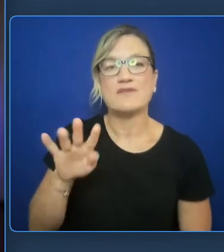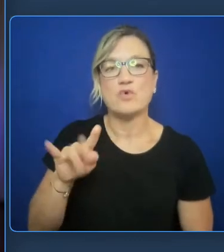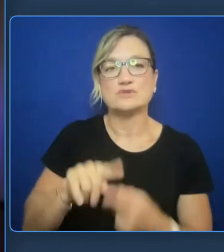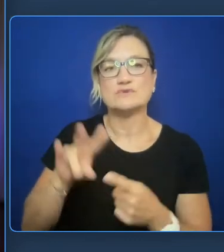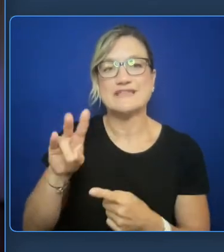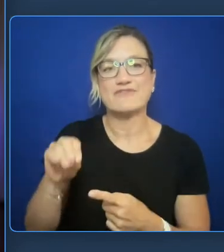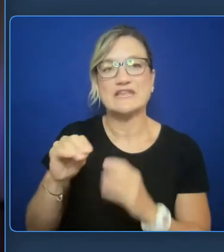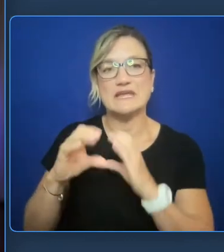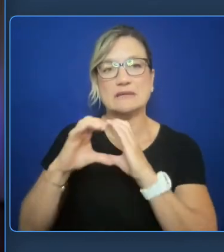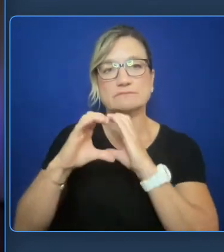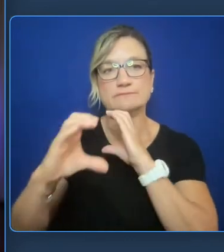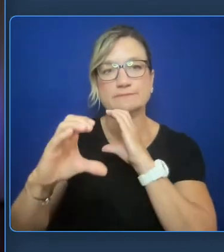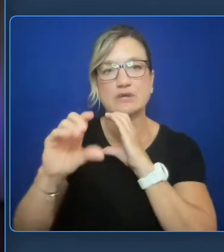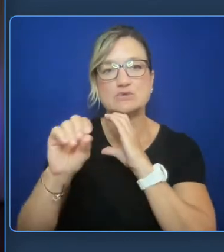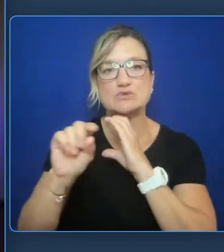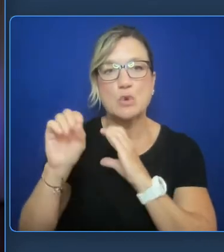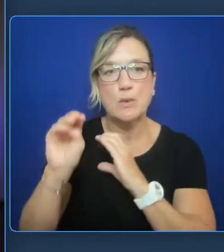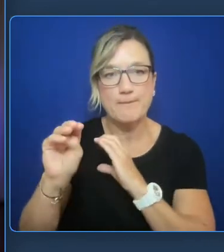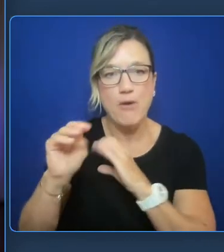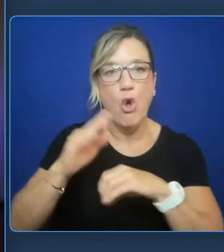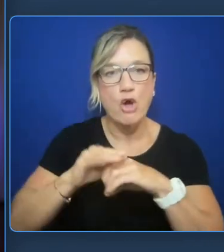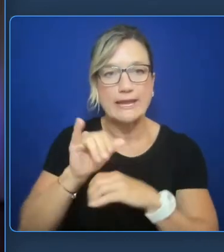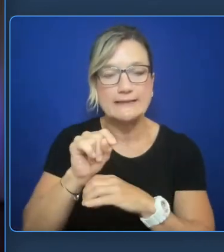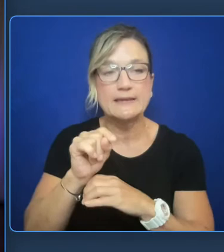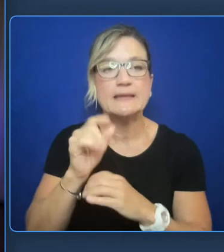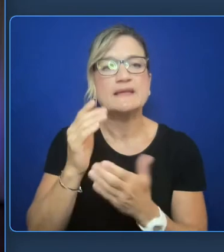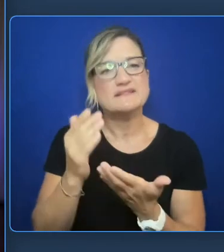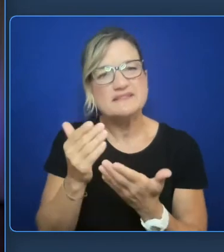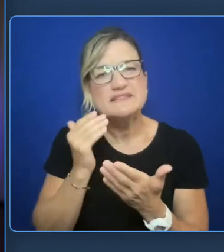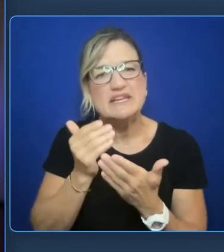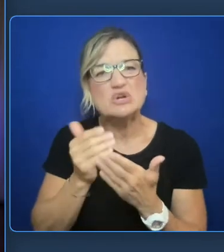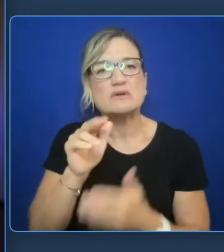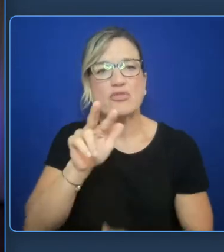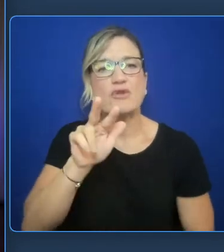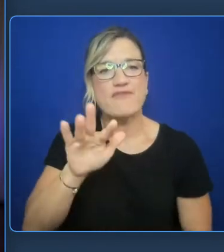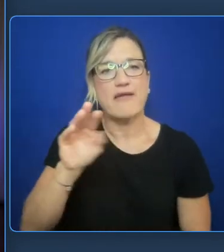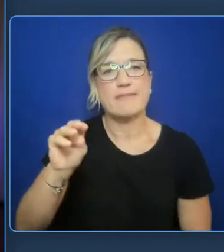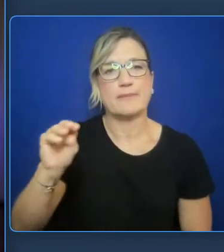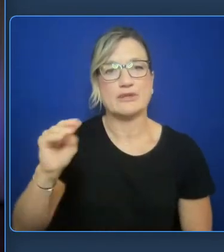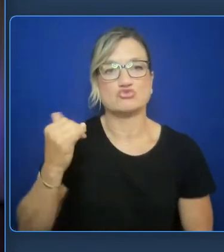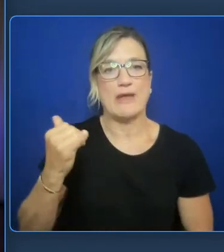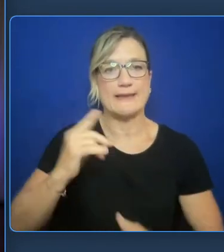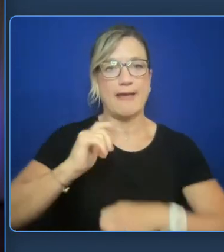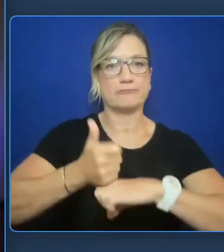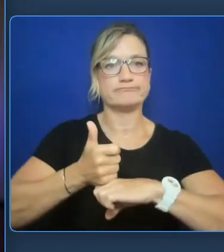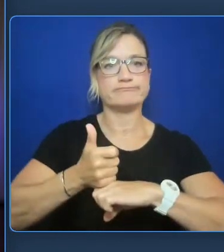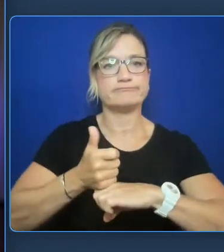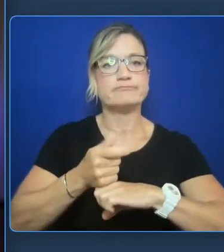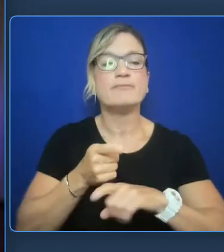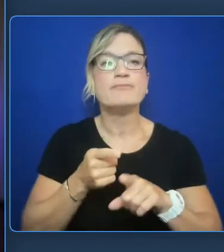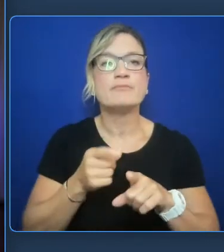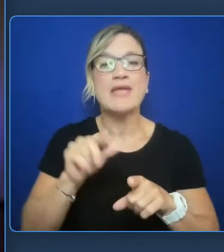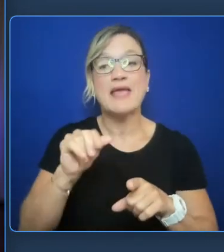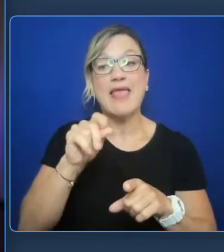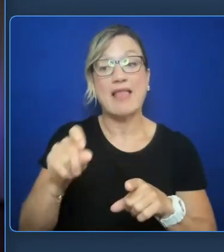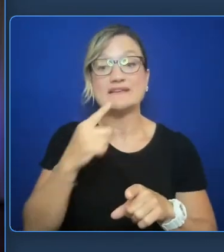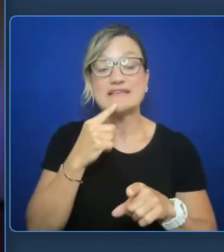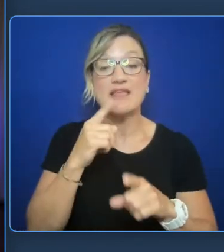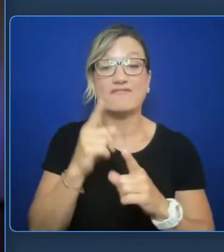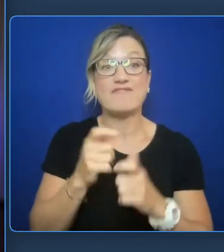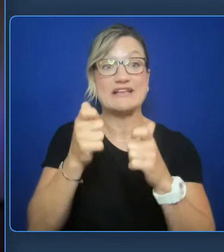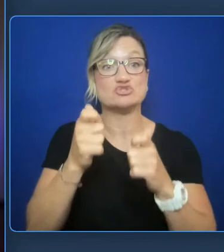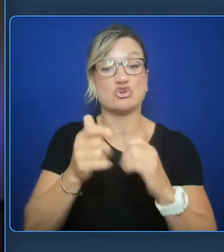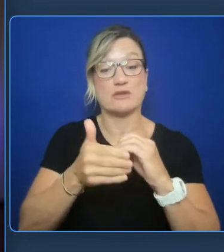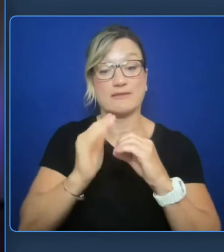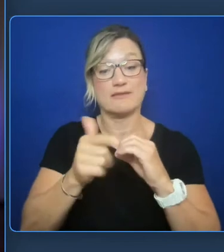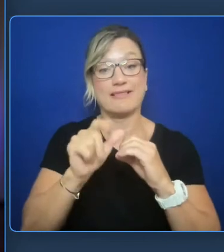24-70 zoom on it. It's probably sitting right close to 35mm right now. And as Alex says, the faster the lens, the more you